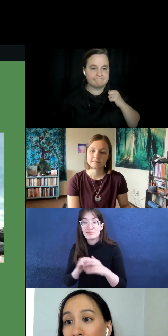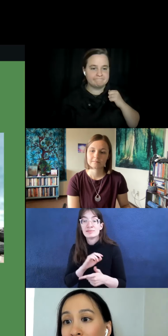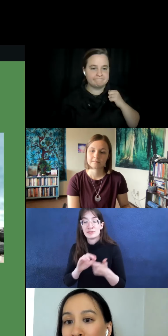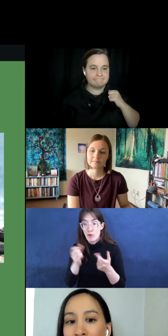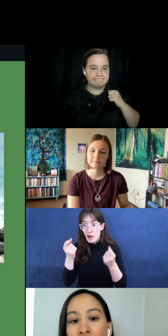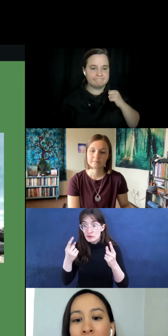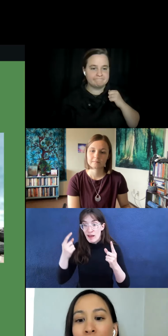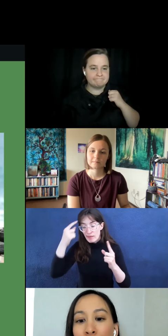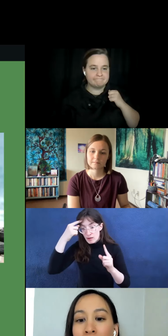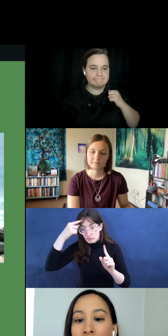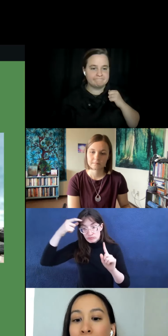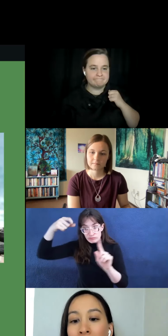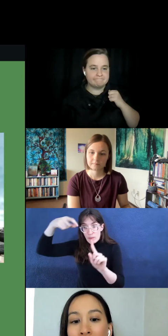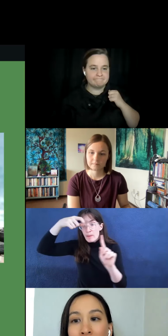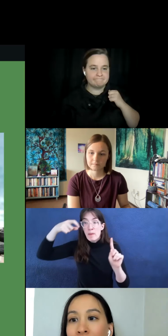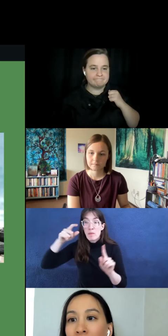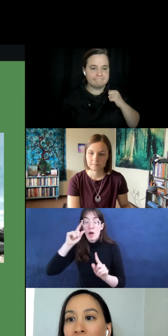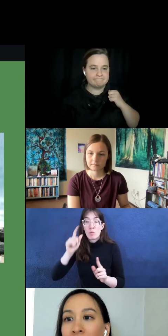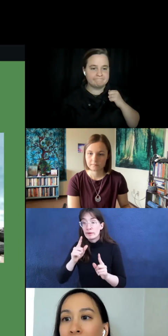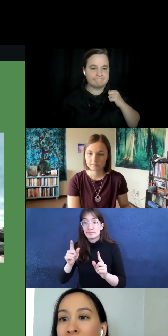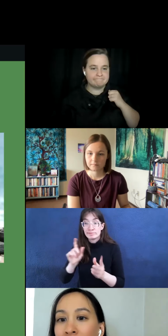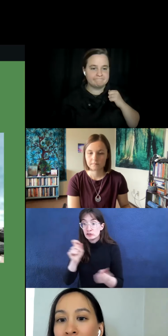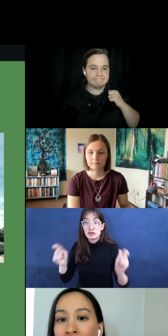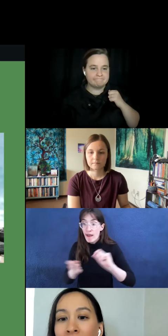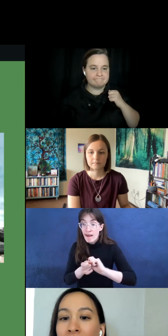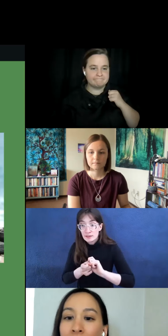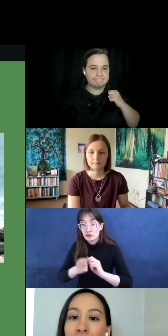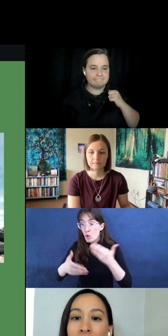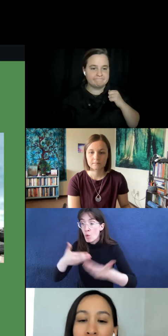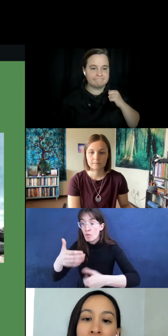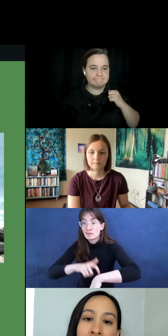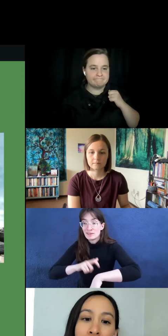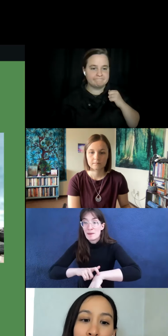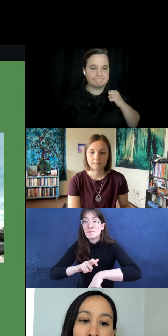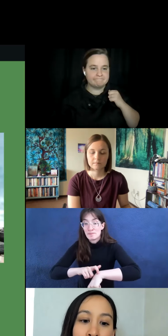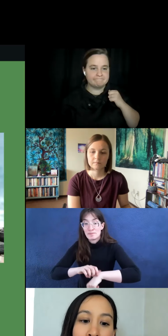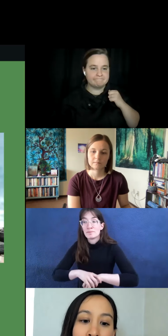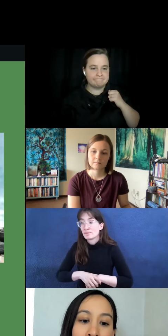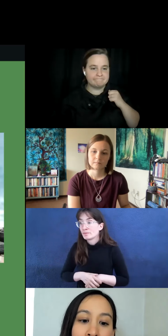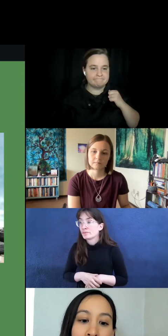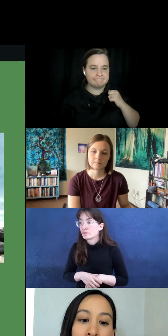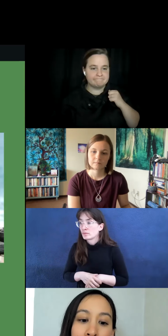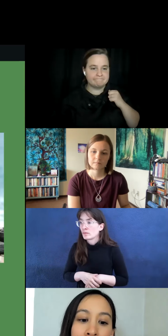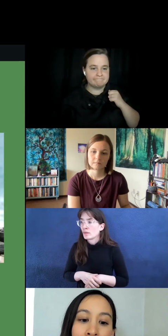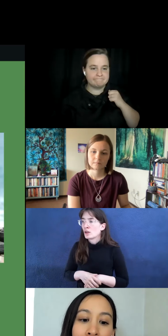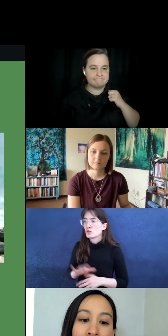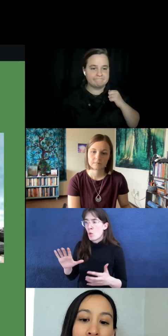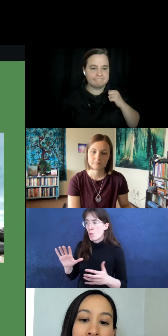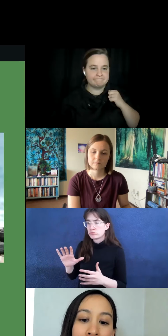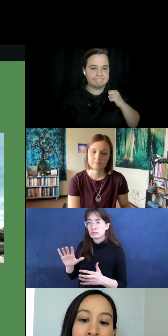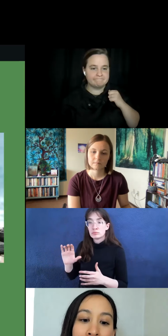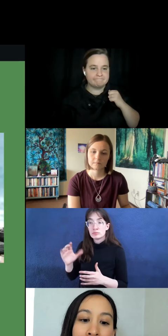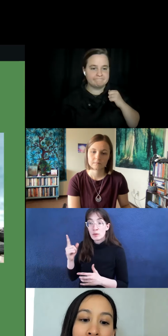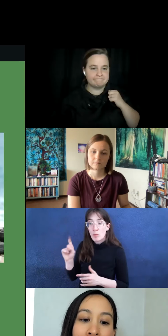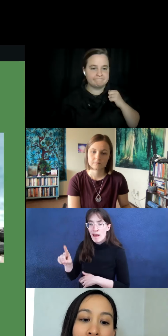our brain. So where does pain fall? I'm seeing that question. So I would say